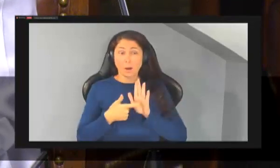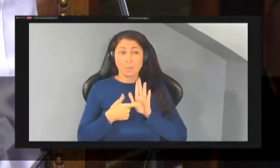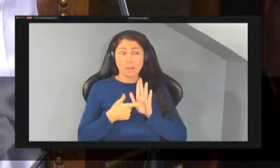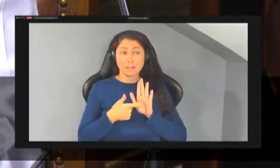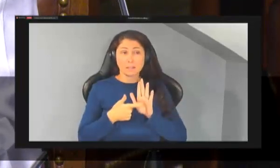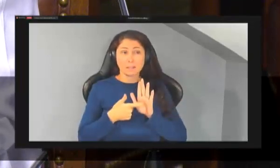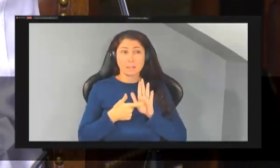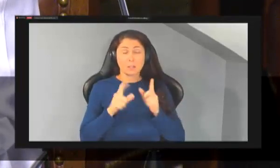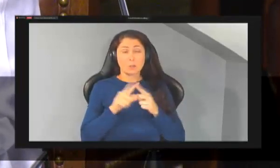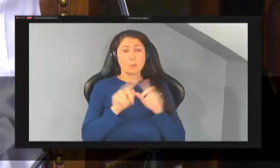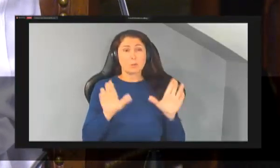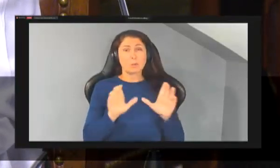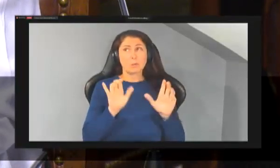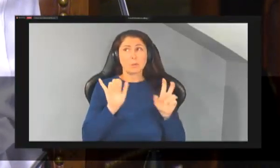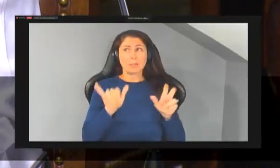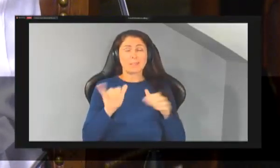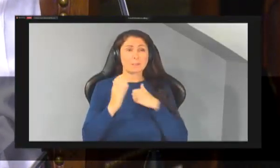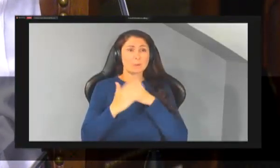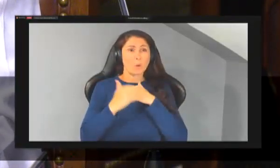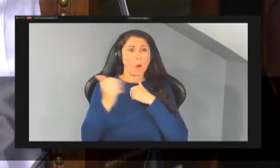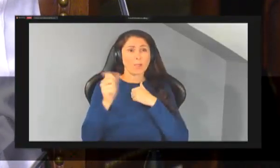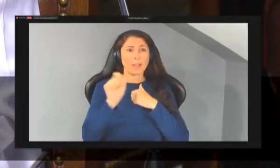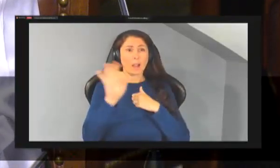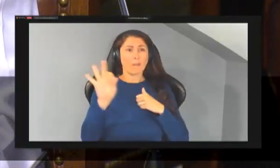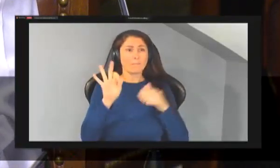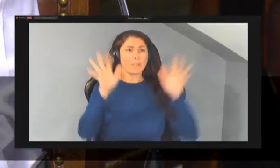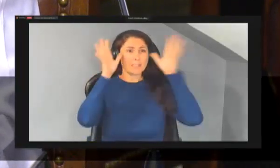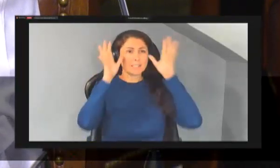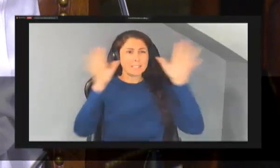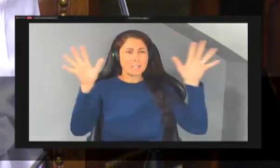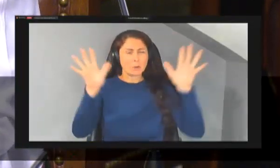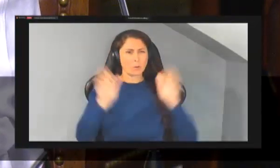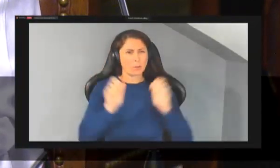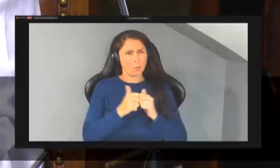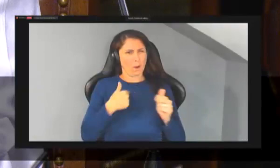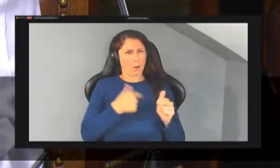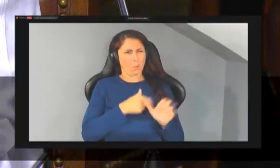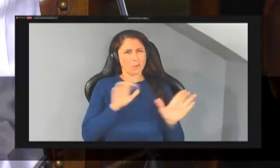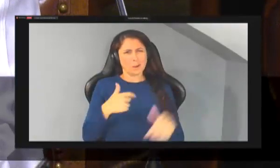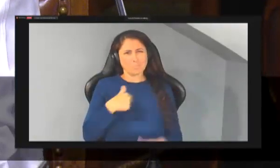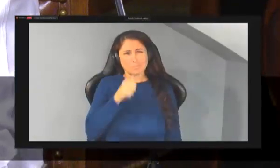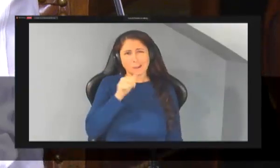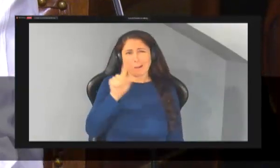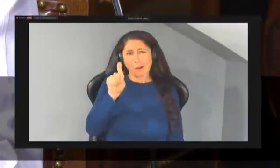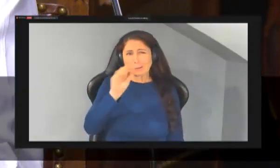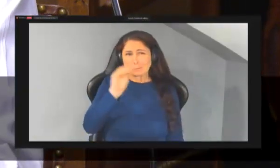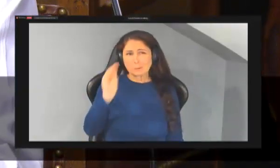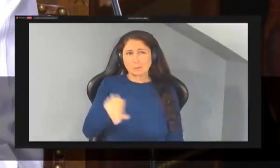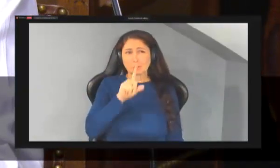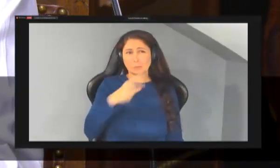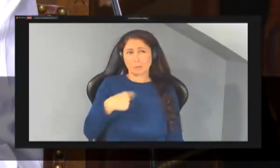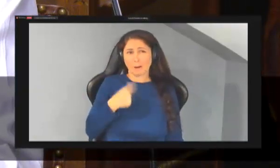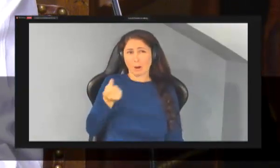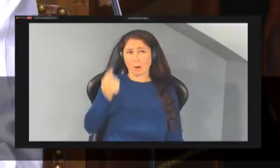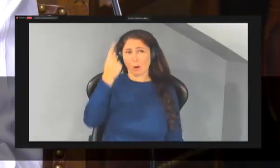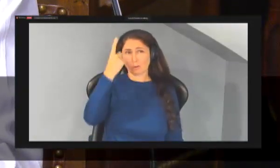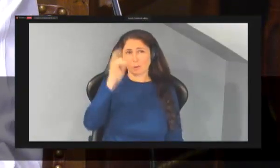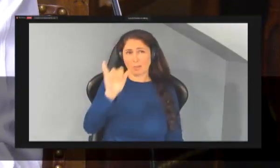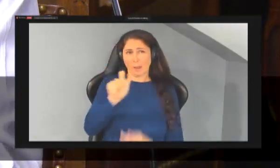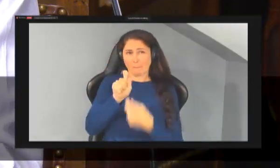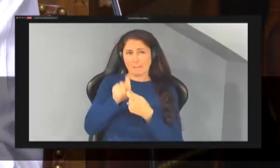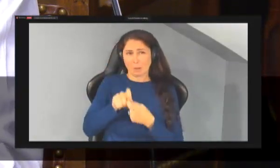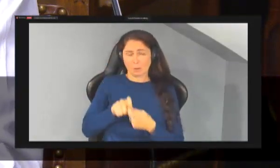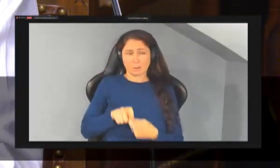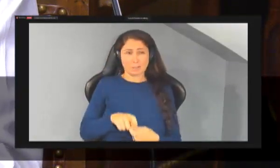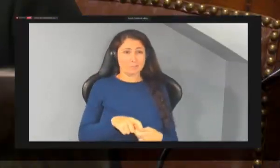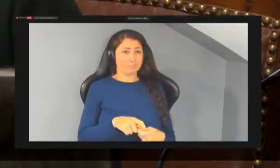calling of the deer the way we're doing it, because I'm not 100% sure I understand the particulars of that. And I don't know,